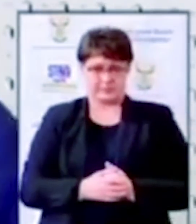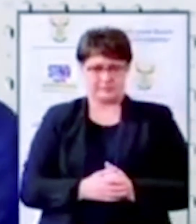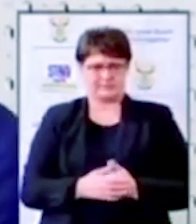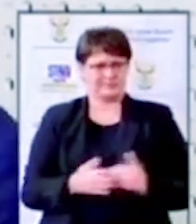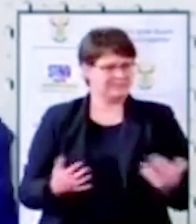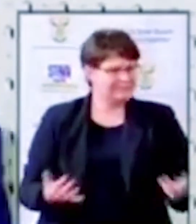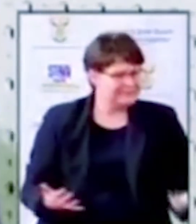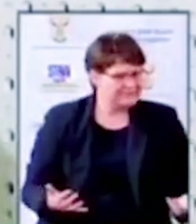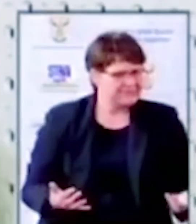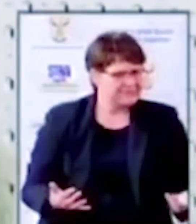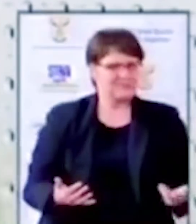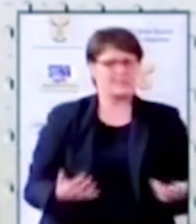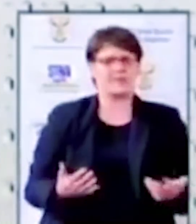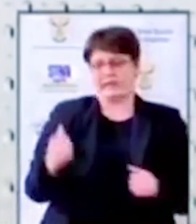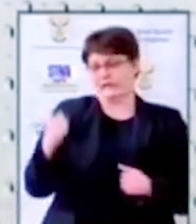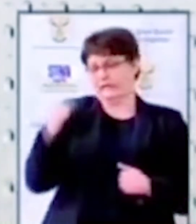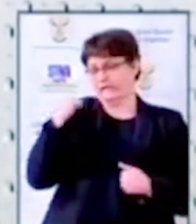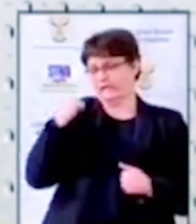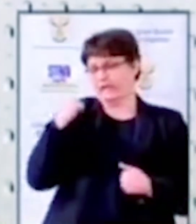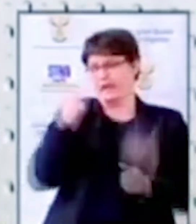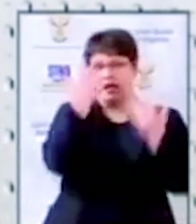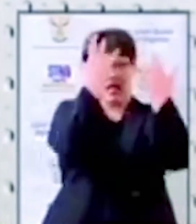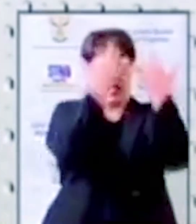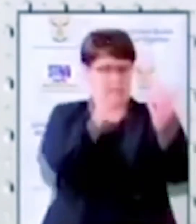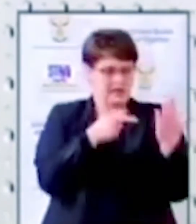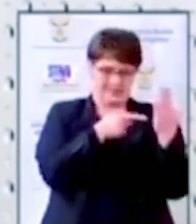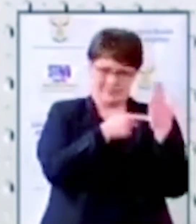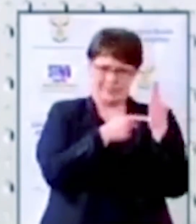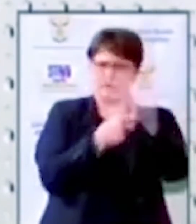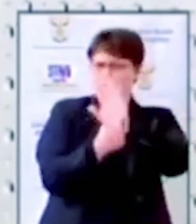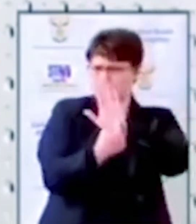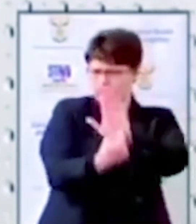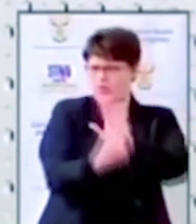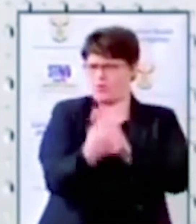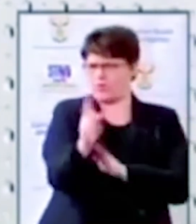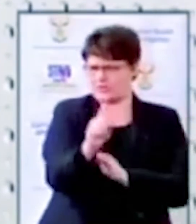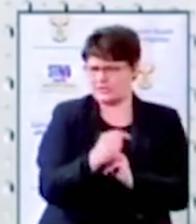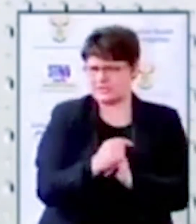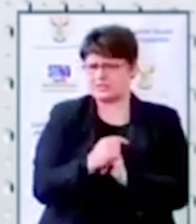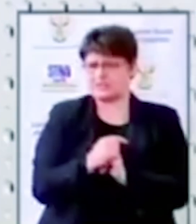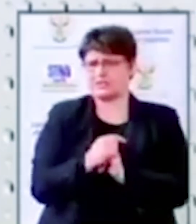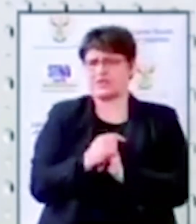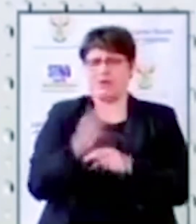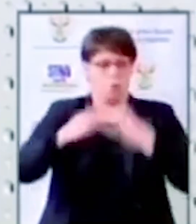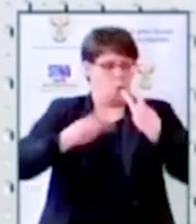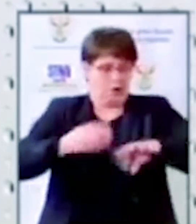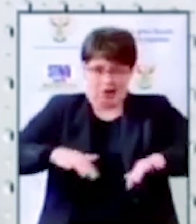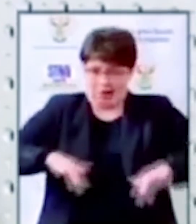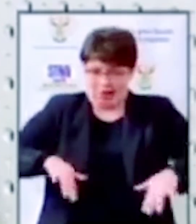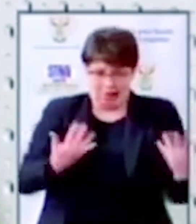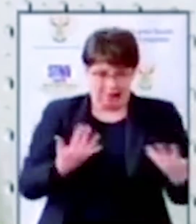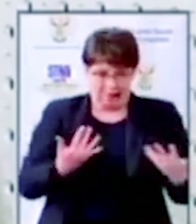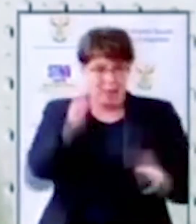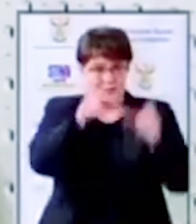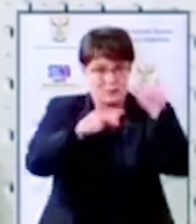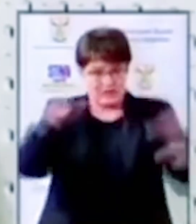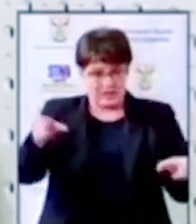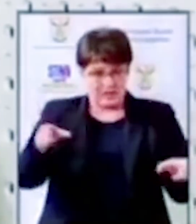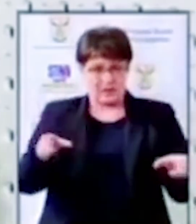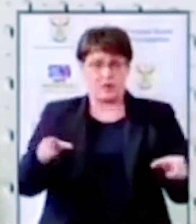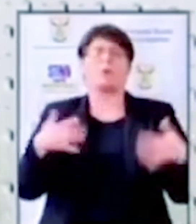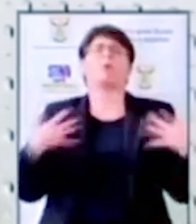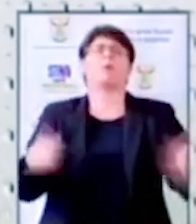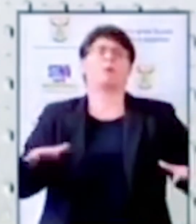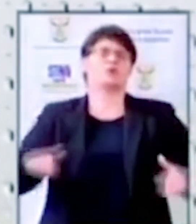Now, the figures from yesterday show that the unemployment rate in our country is the